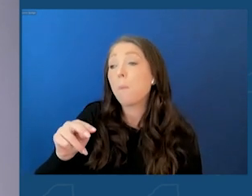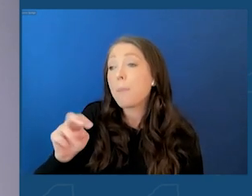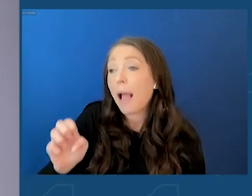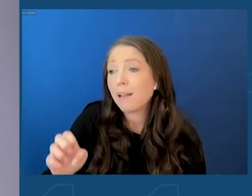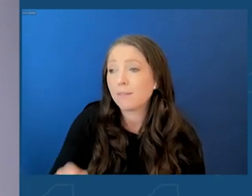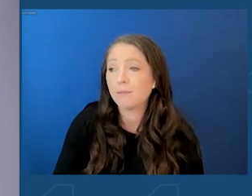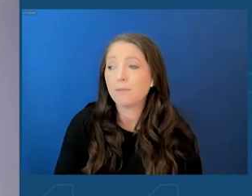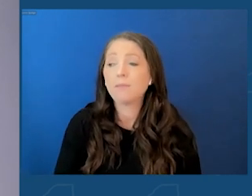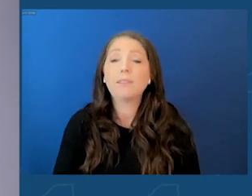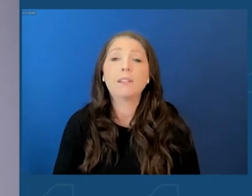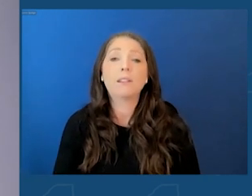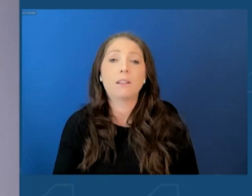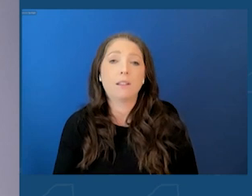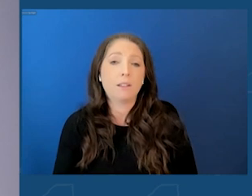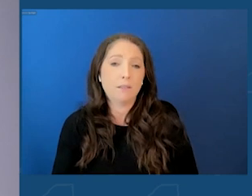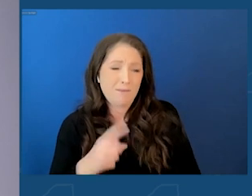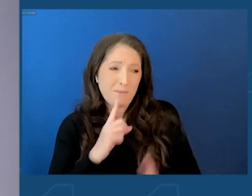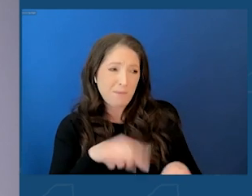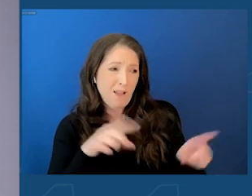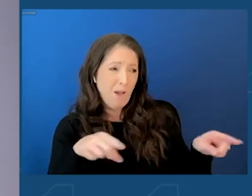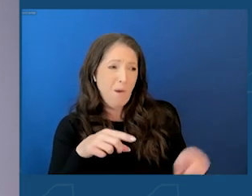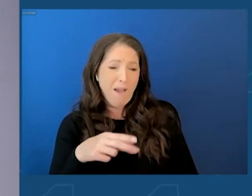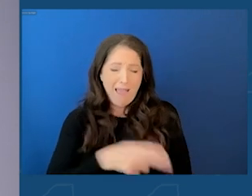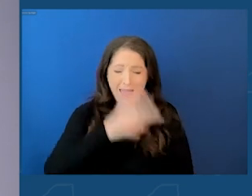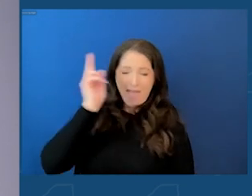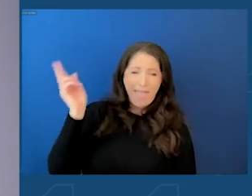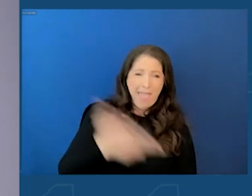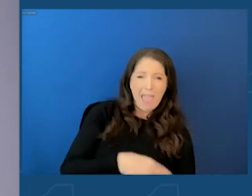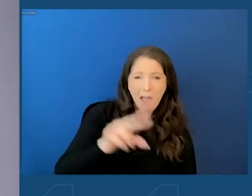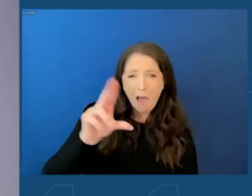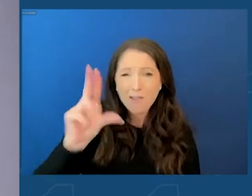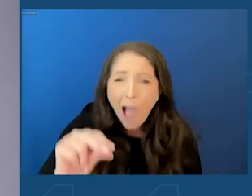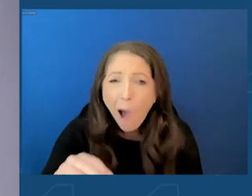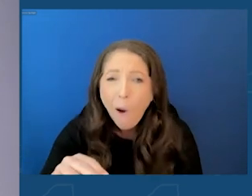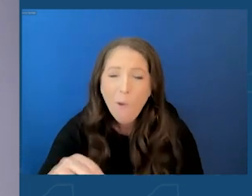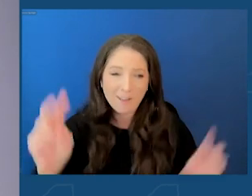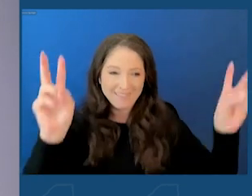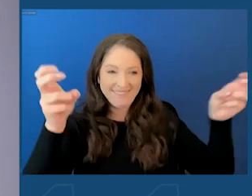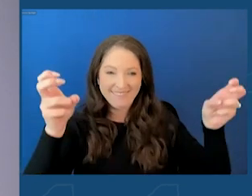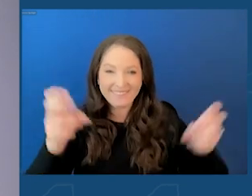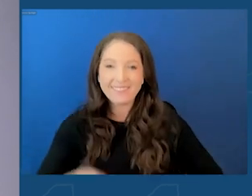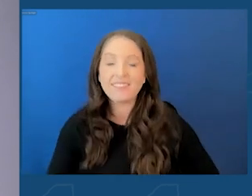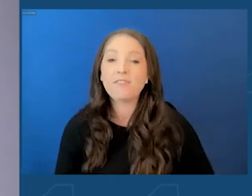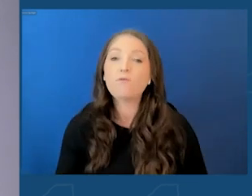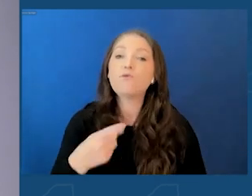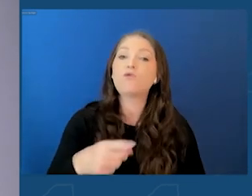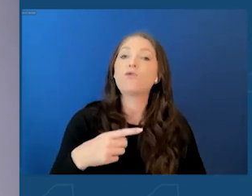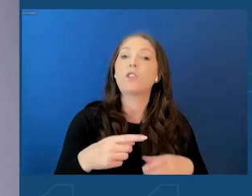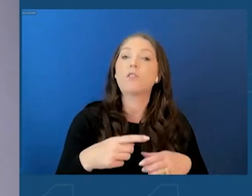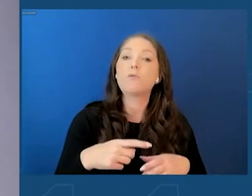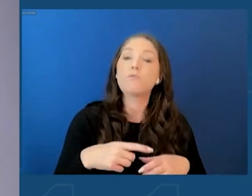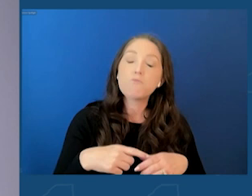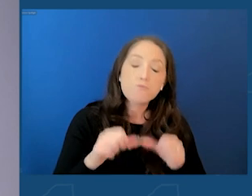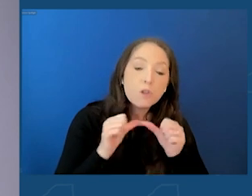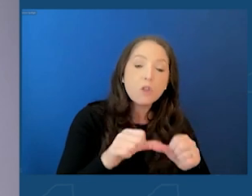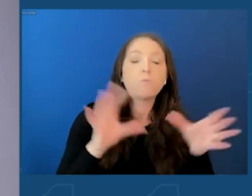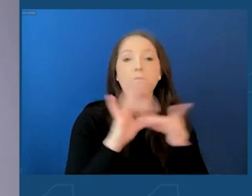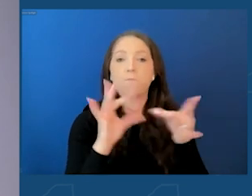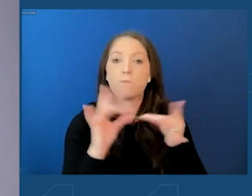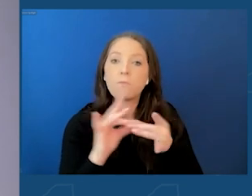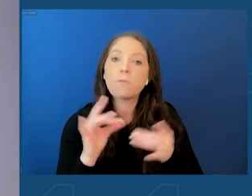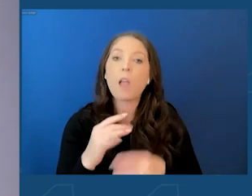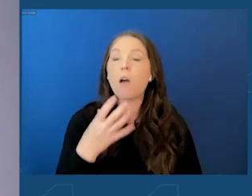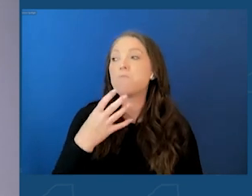response, quote, "Oh, hell no." She went on to say that her heat pump is comfortable,